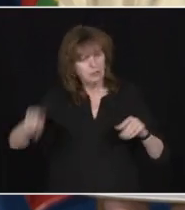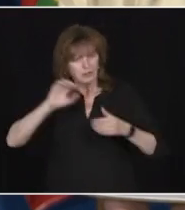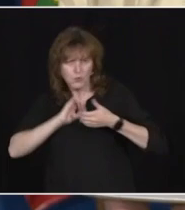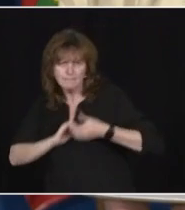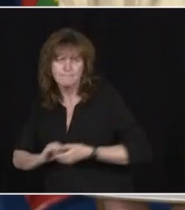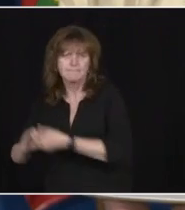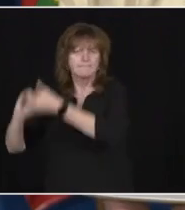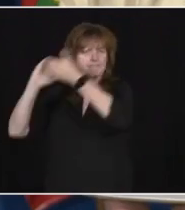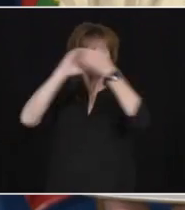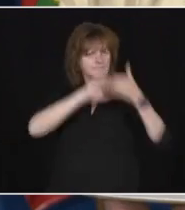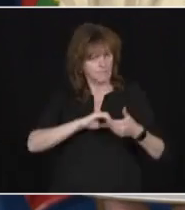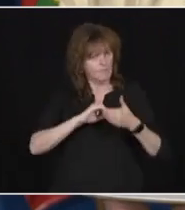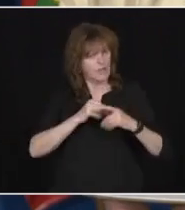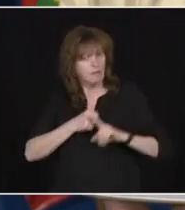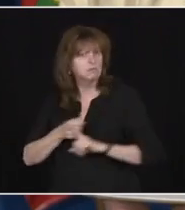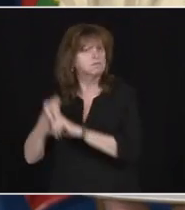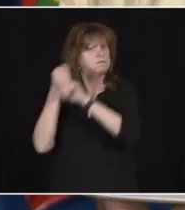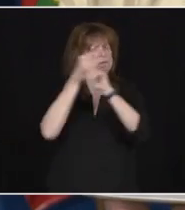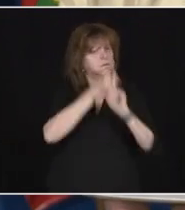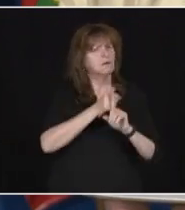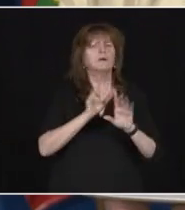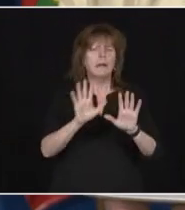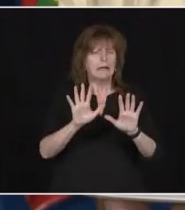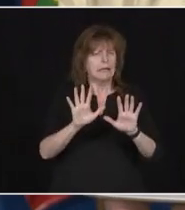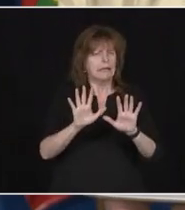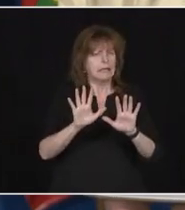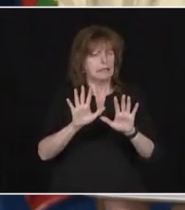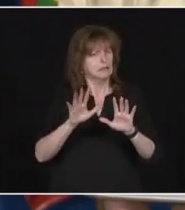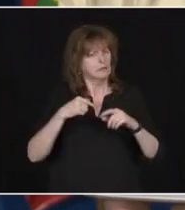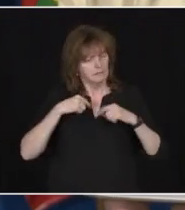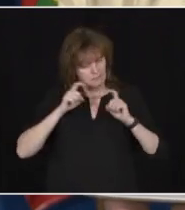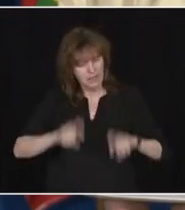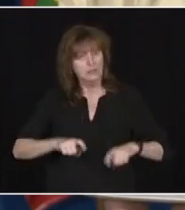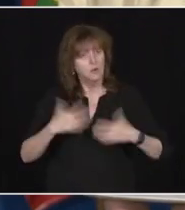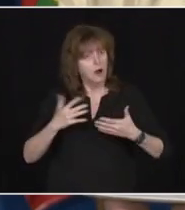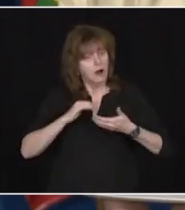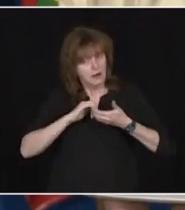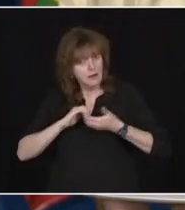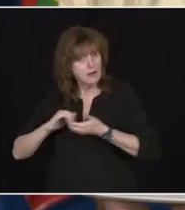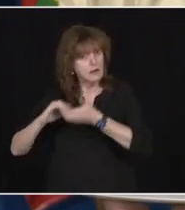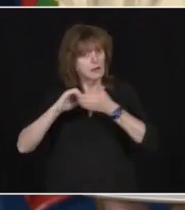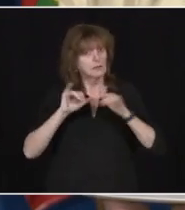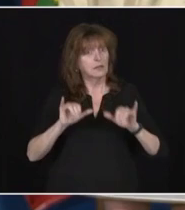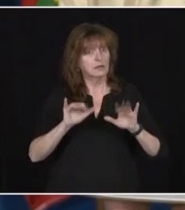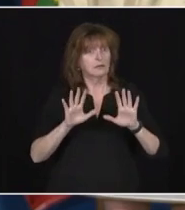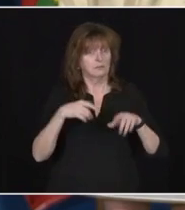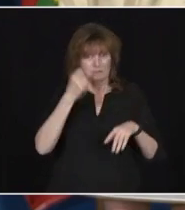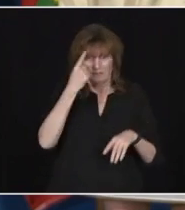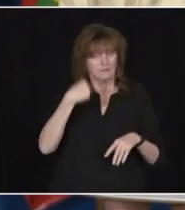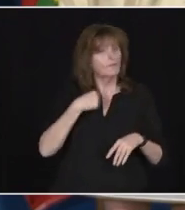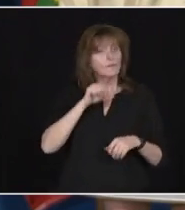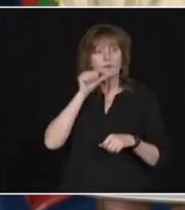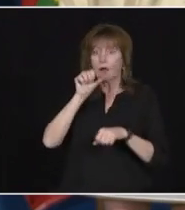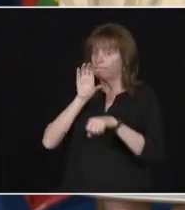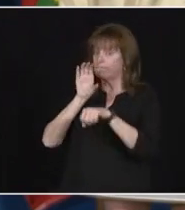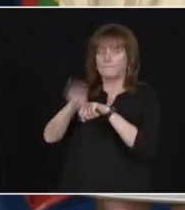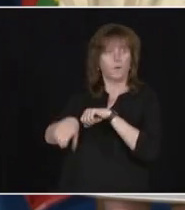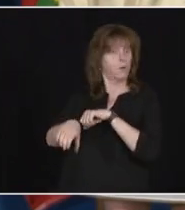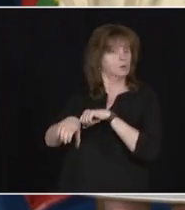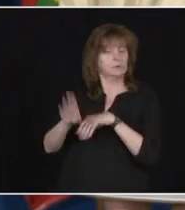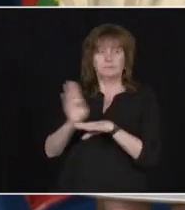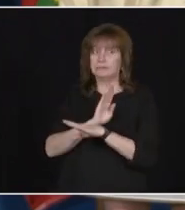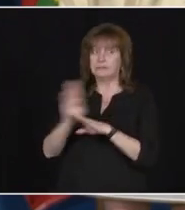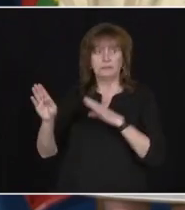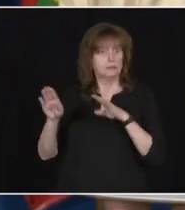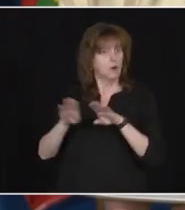no one is putting a gun to anyone's head to open businesses. If businesses aren't ready to open and Mayor Crombie